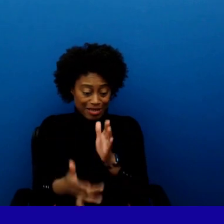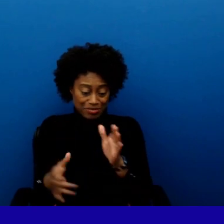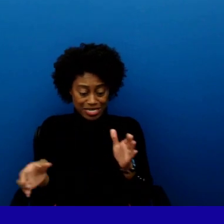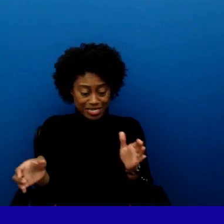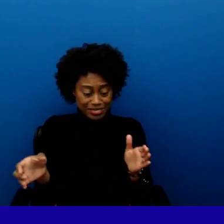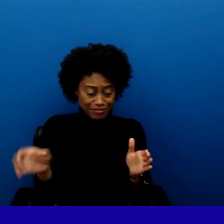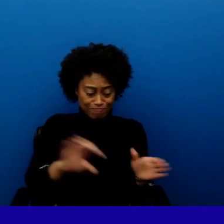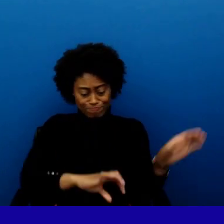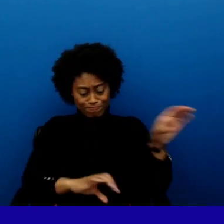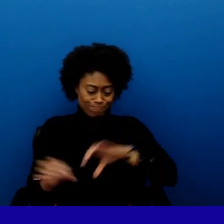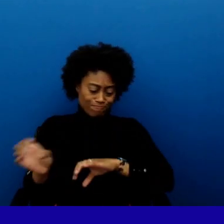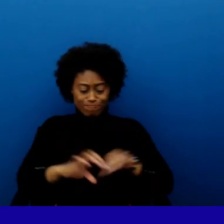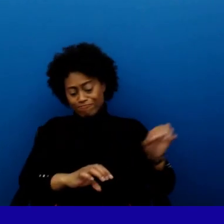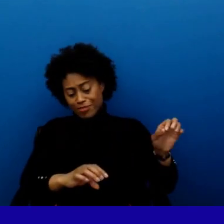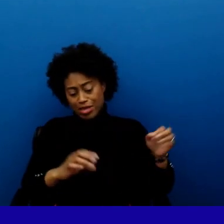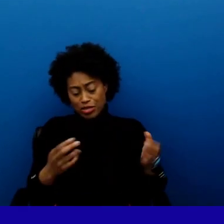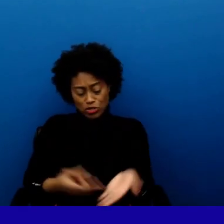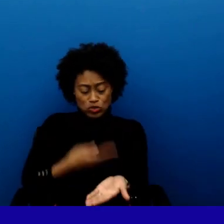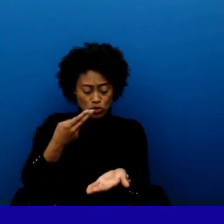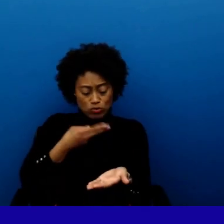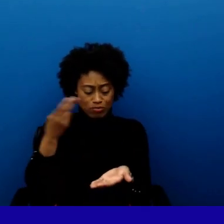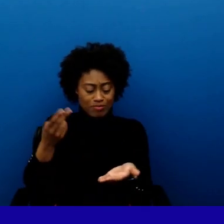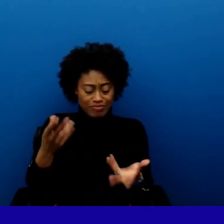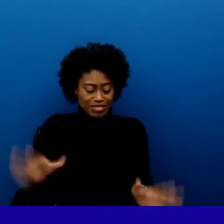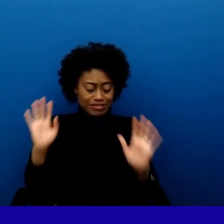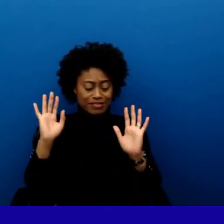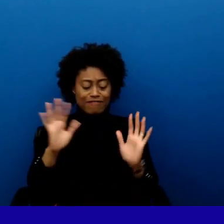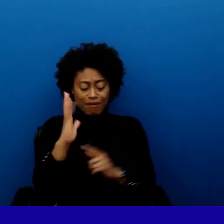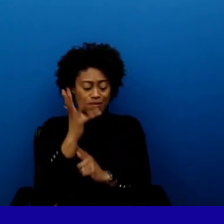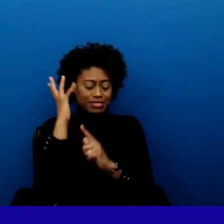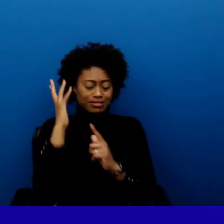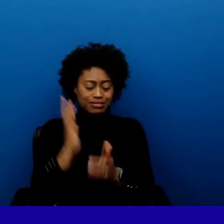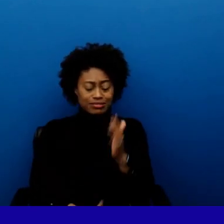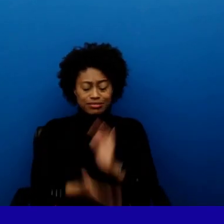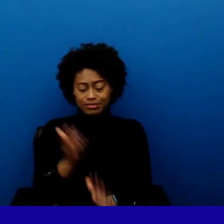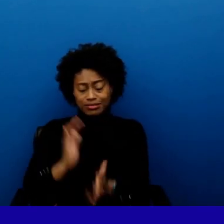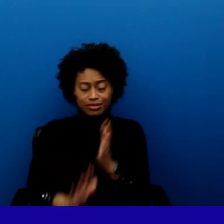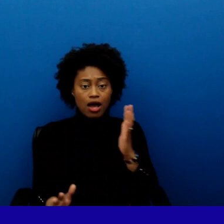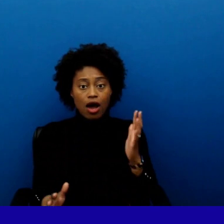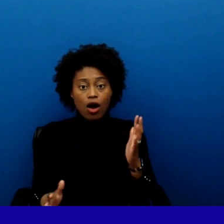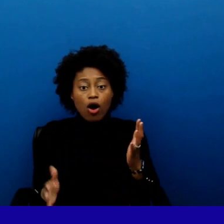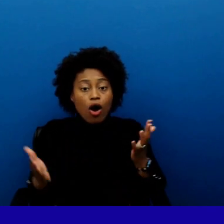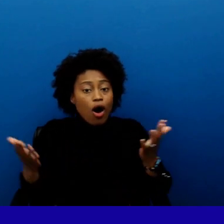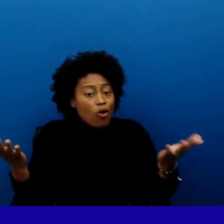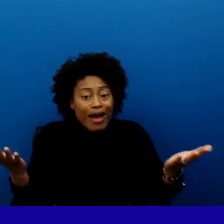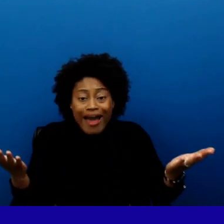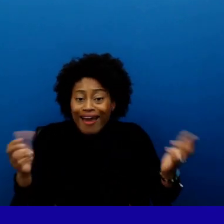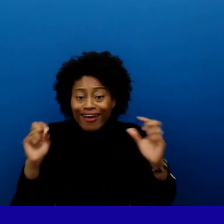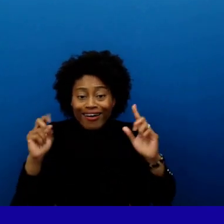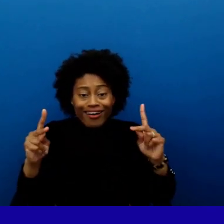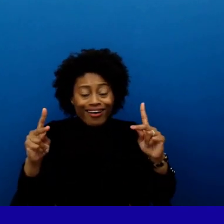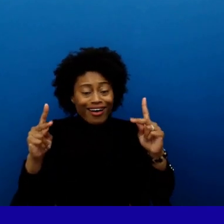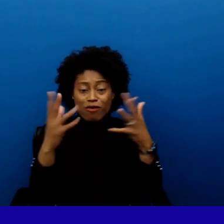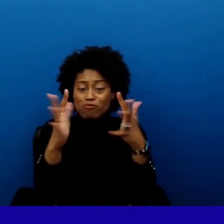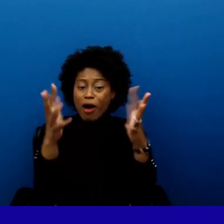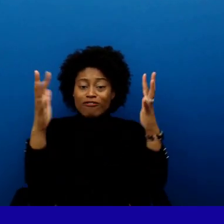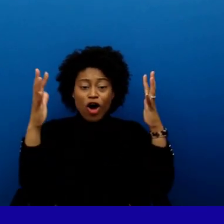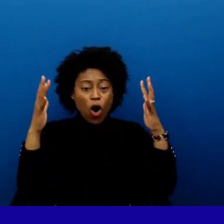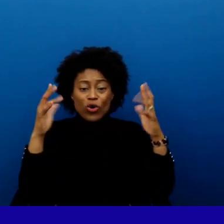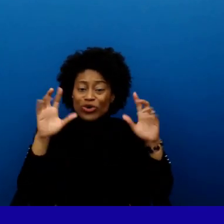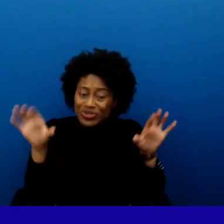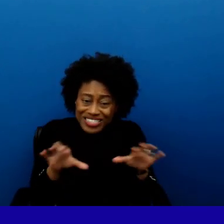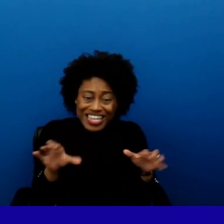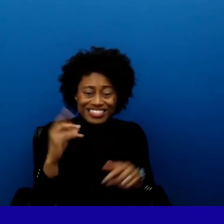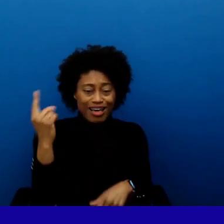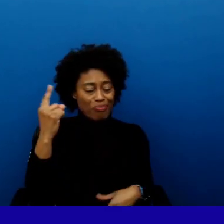cans and make soup and spend 5 minutes. If that's all I can cook today, bravo. Like you did